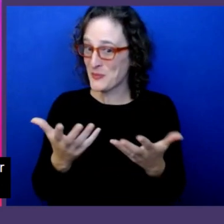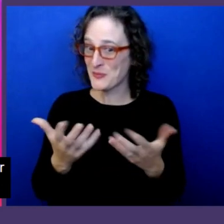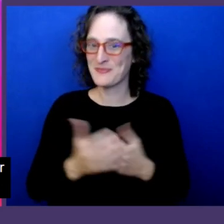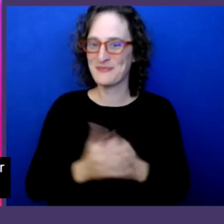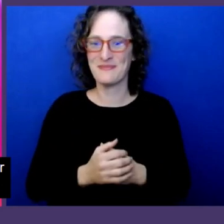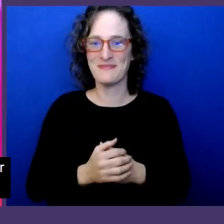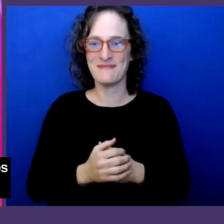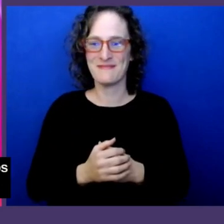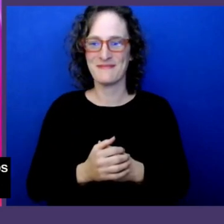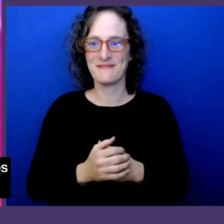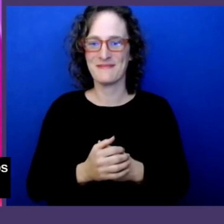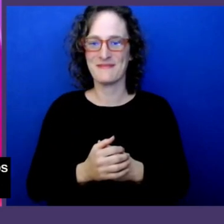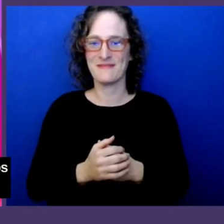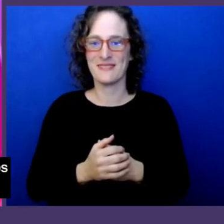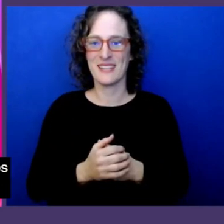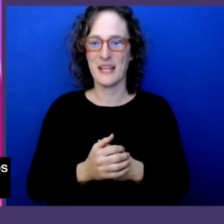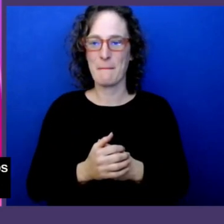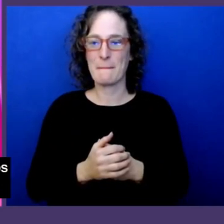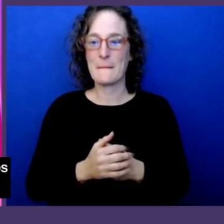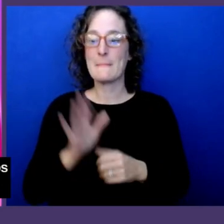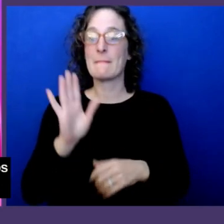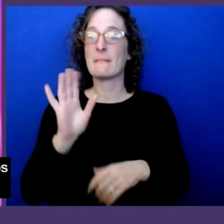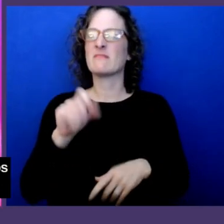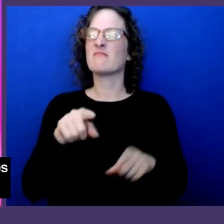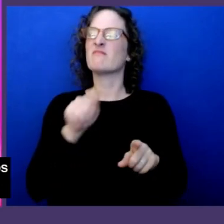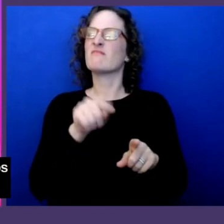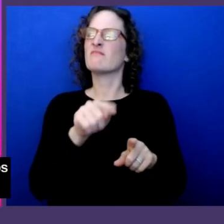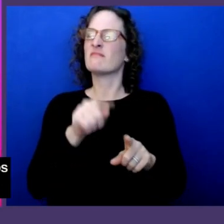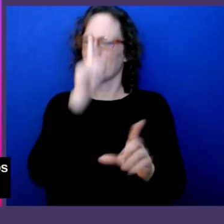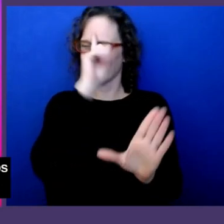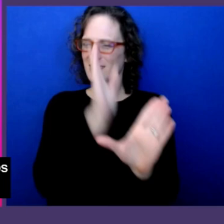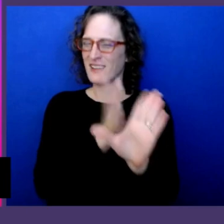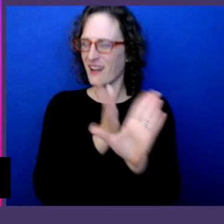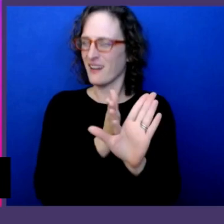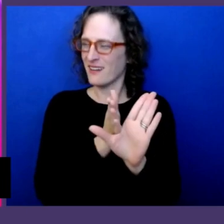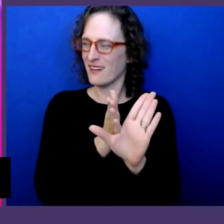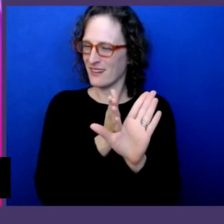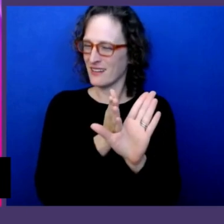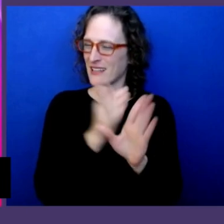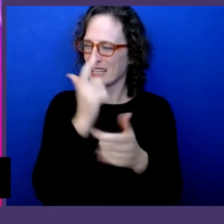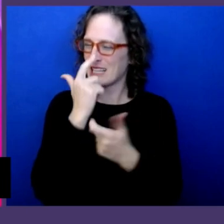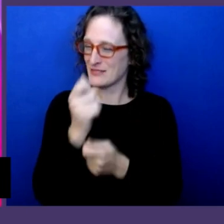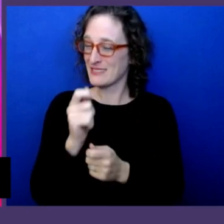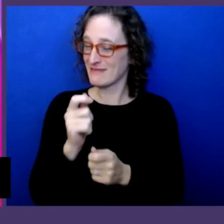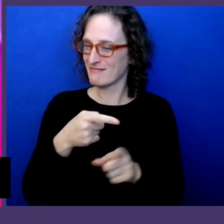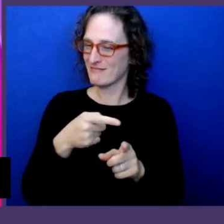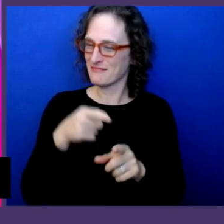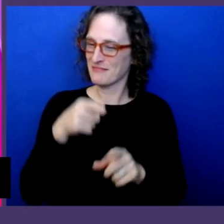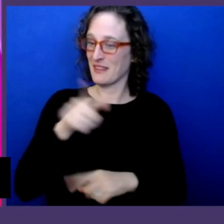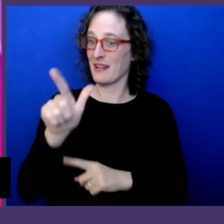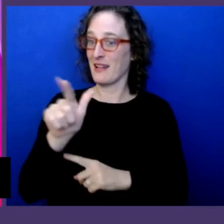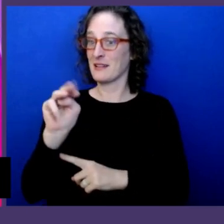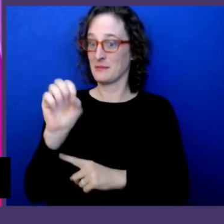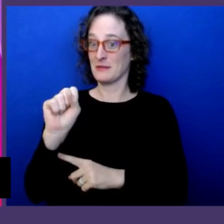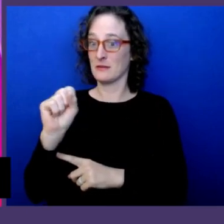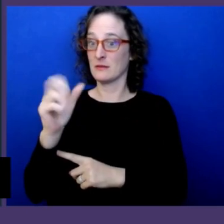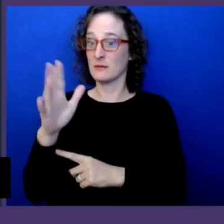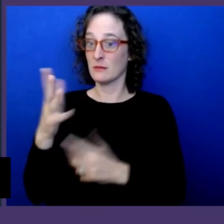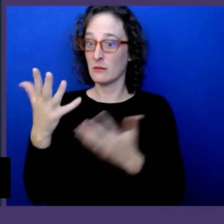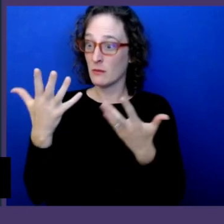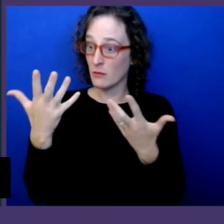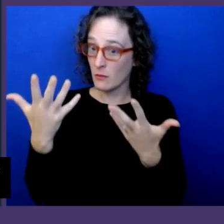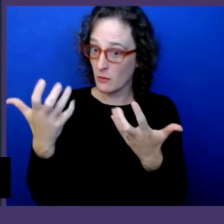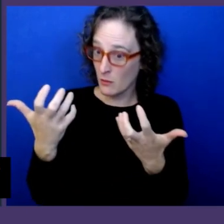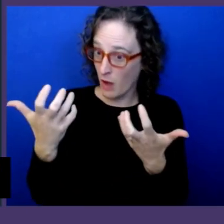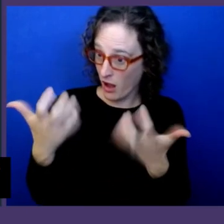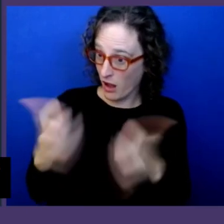almost psychological quirk of LLMs, is that LLMs don't want to succeed. They want to imitate. You want